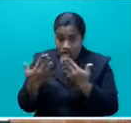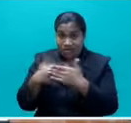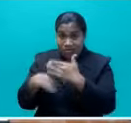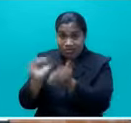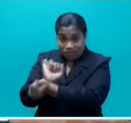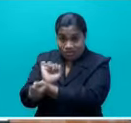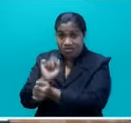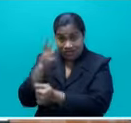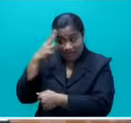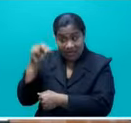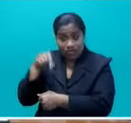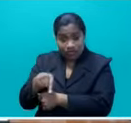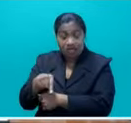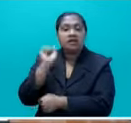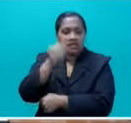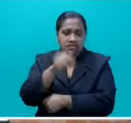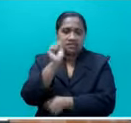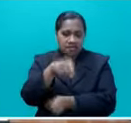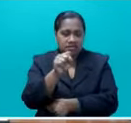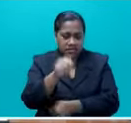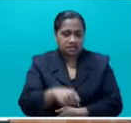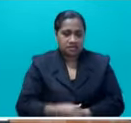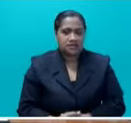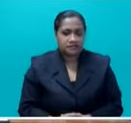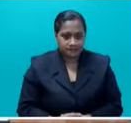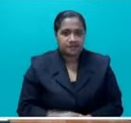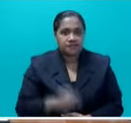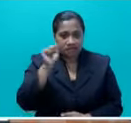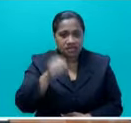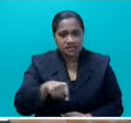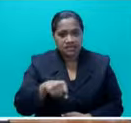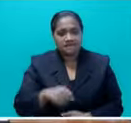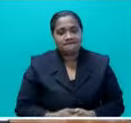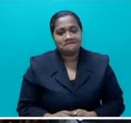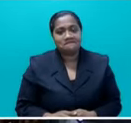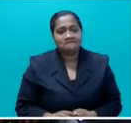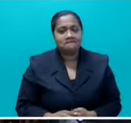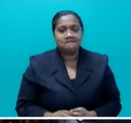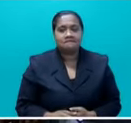sir. Yes. Yes. Yes. Yes.